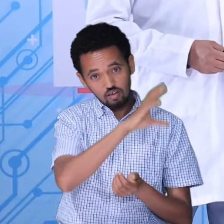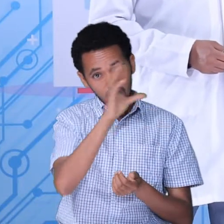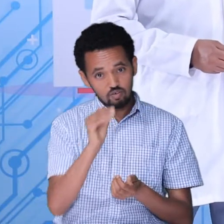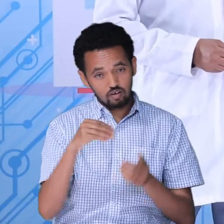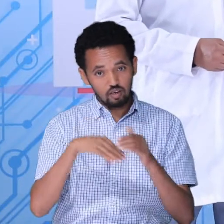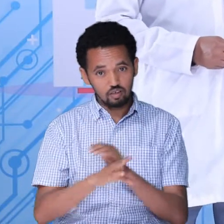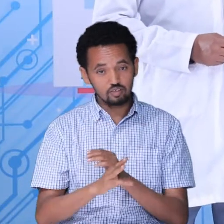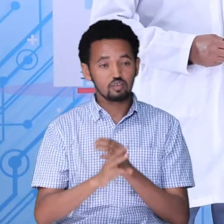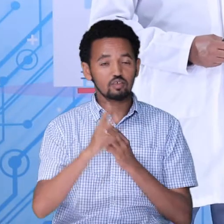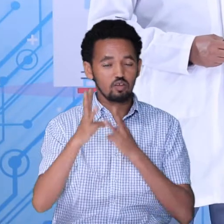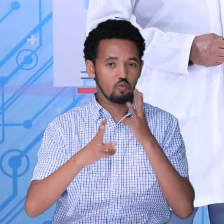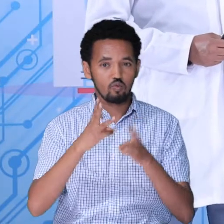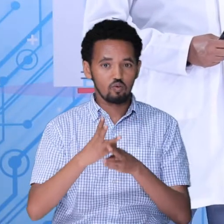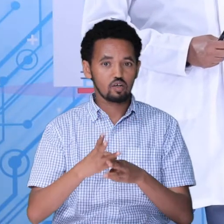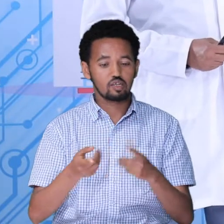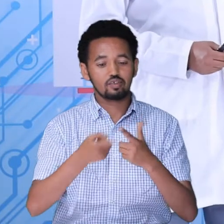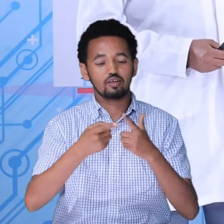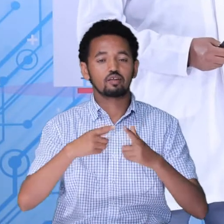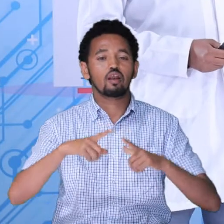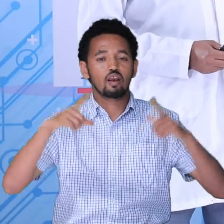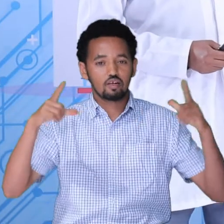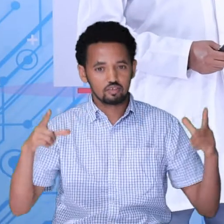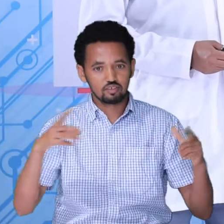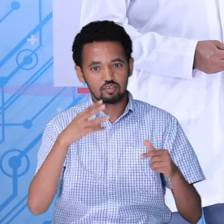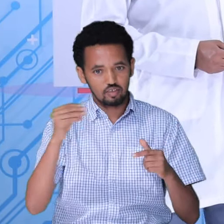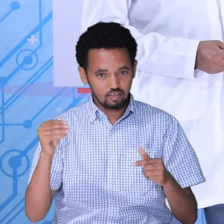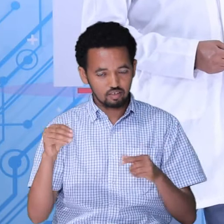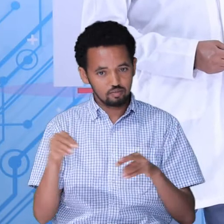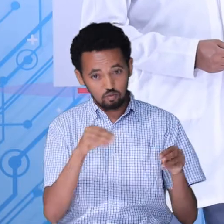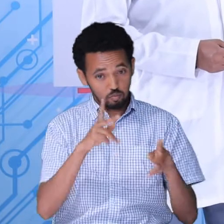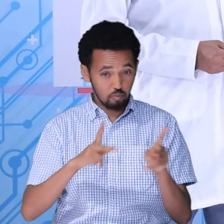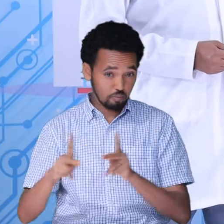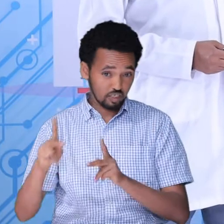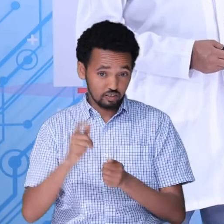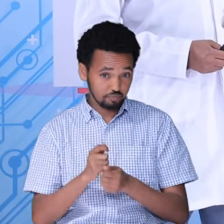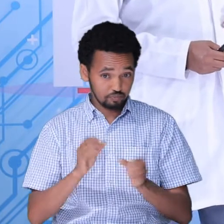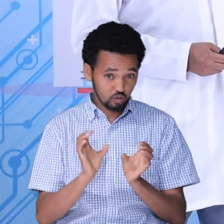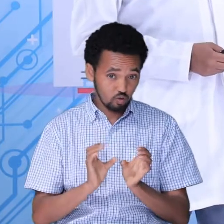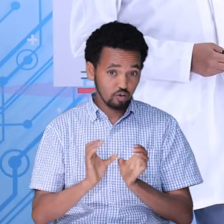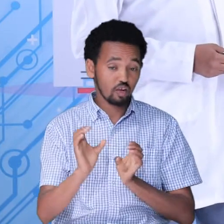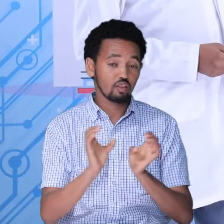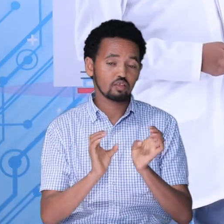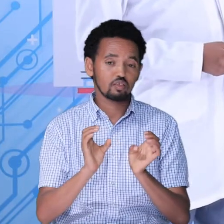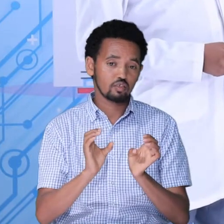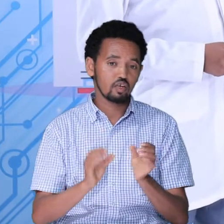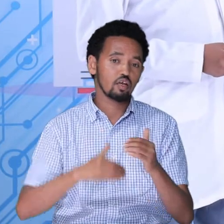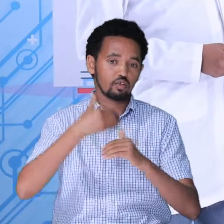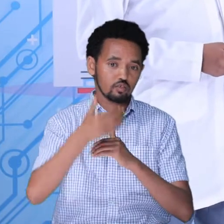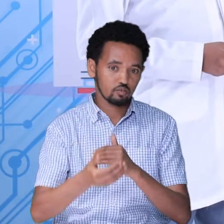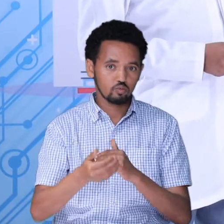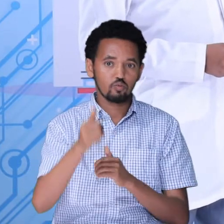the world's second largest and the second most populous continent next to